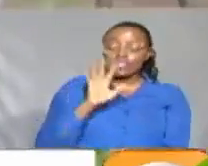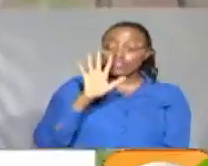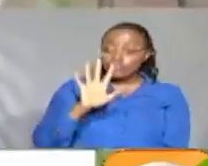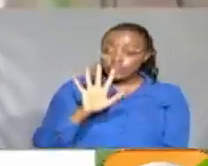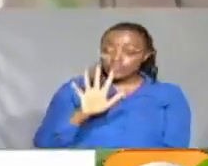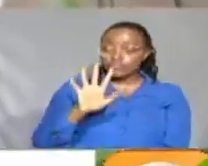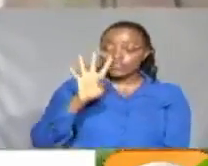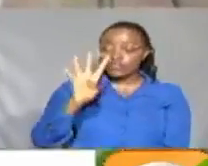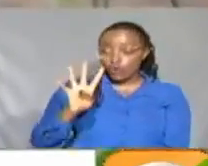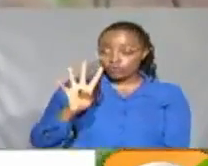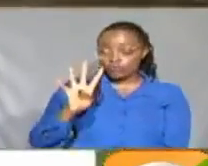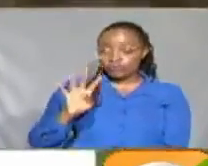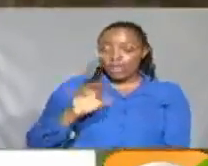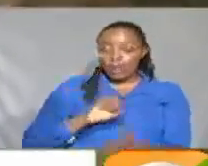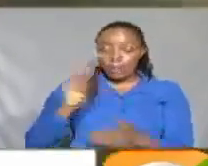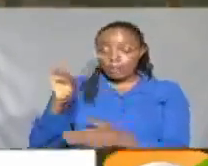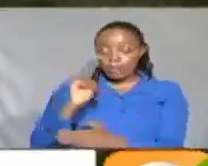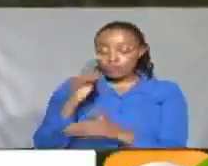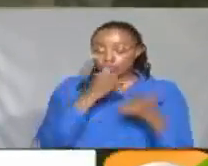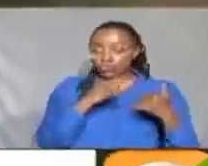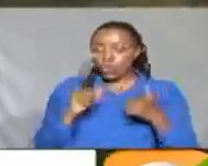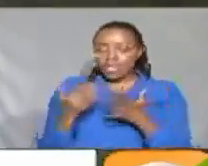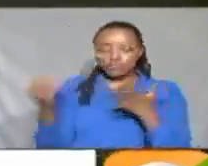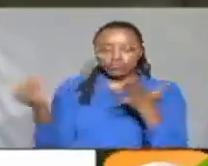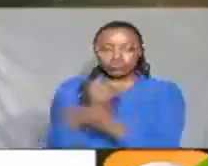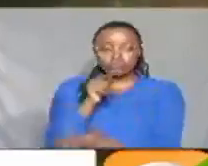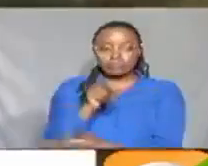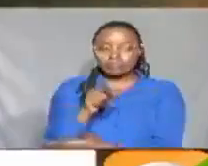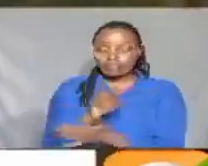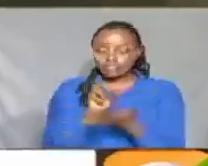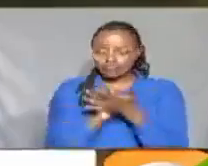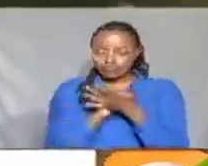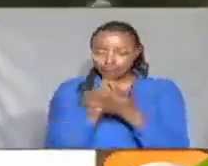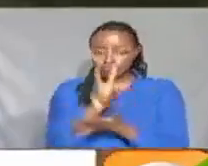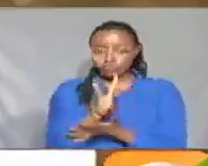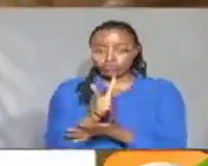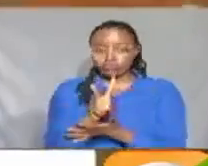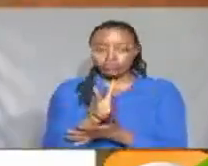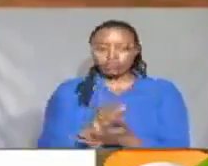fund to control the deadly pest. Dennis Otieno, Citizen TV.